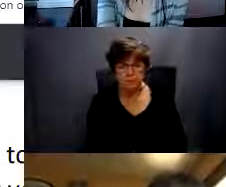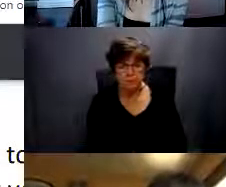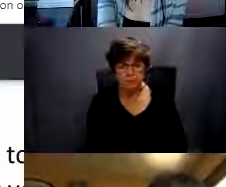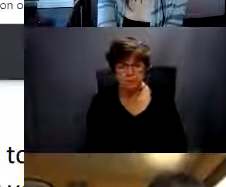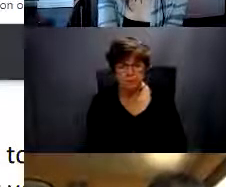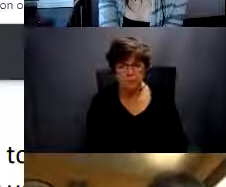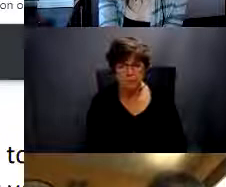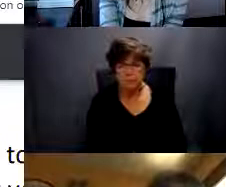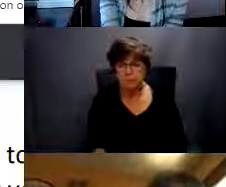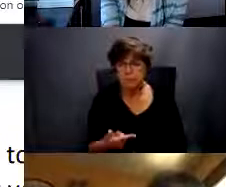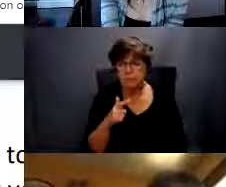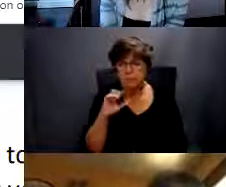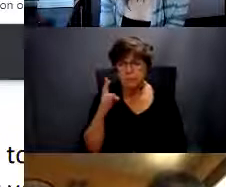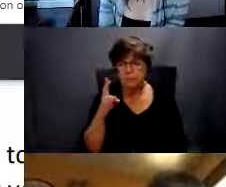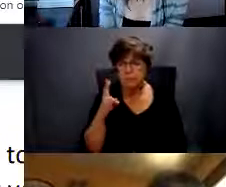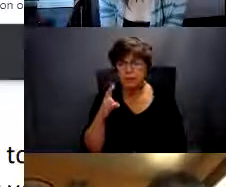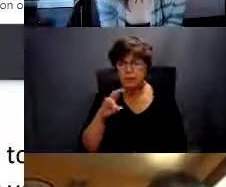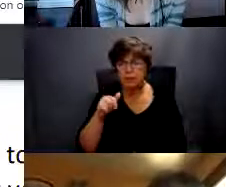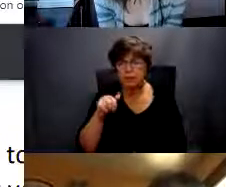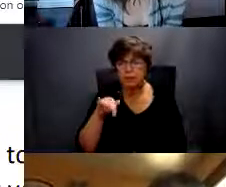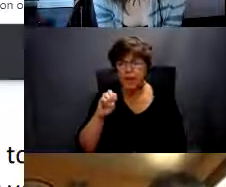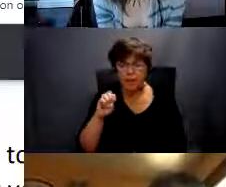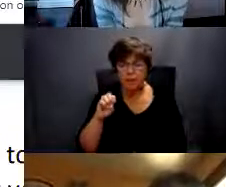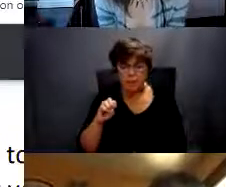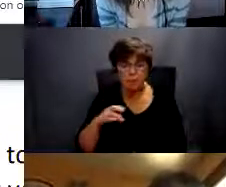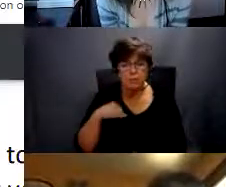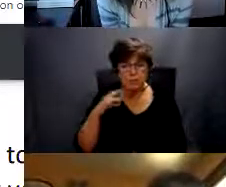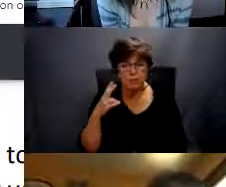I can take number 7. This is Jamie. Thank you, Jamie.